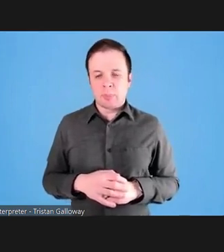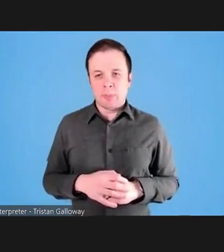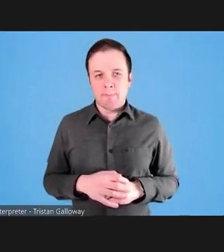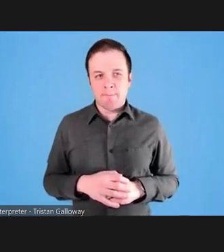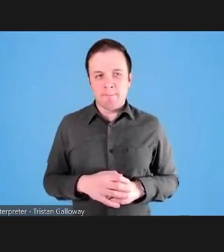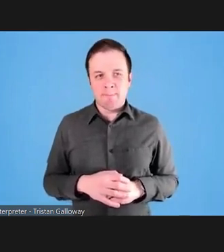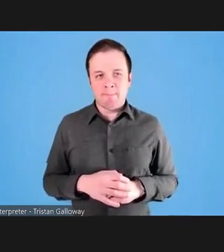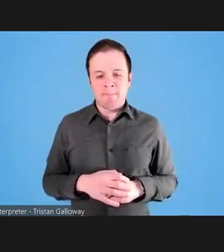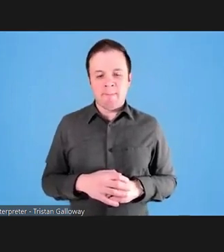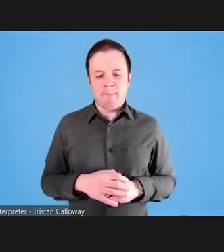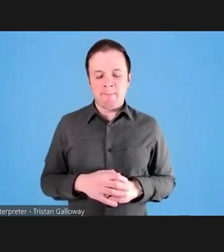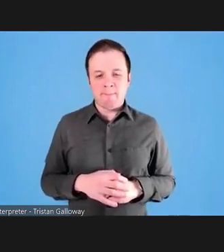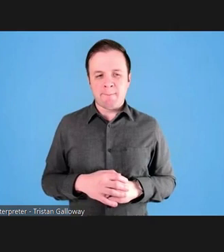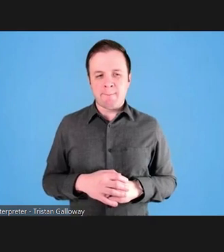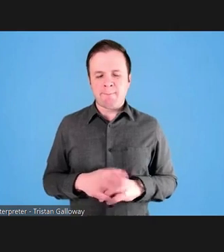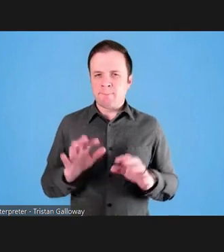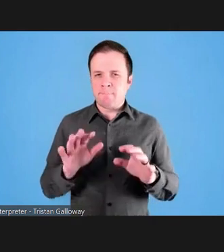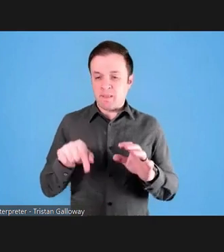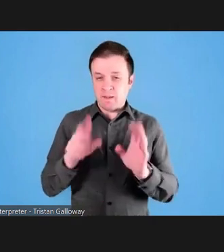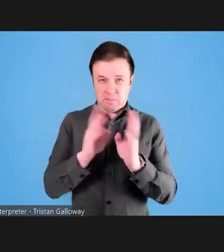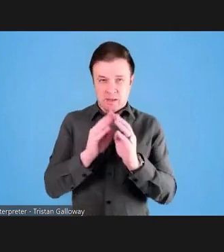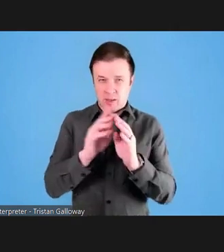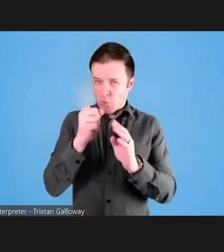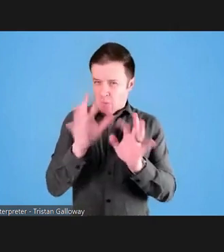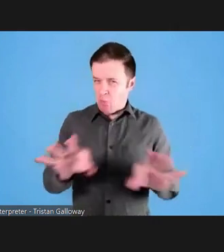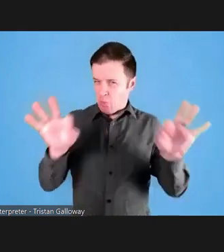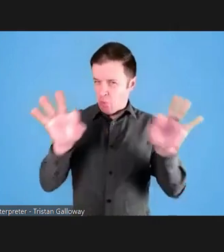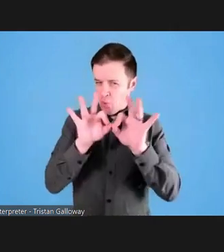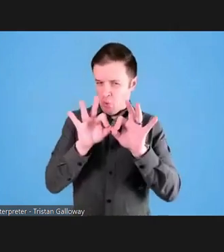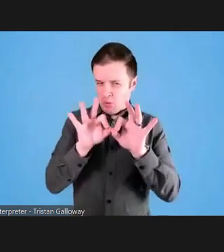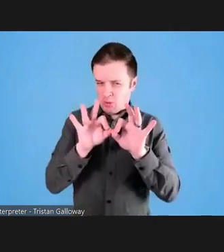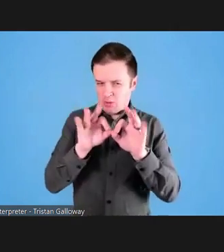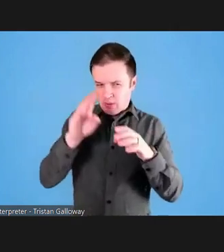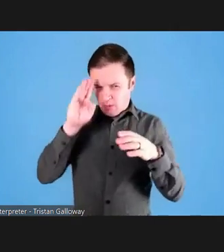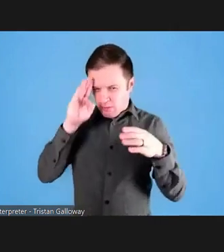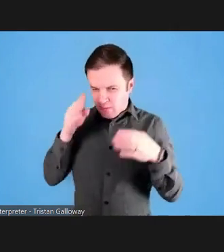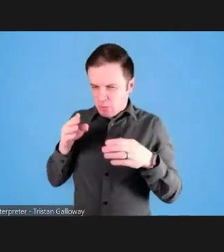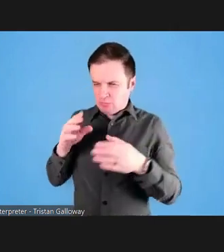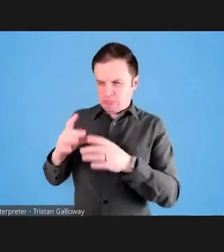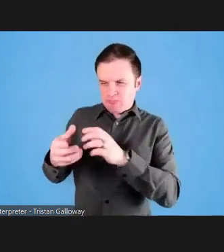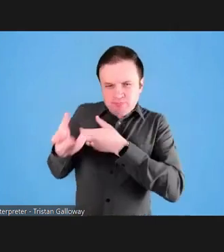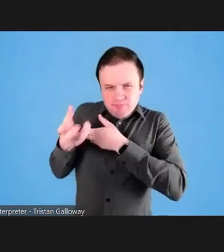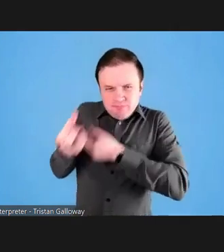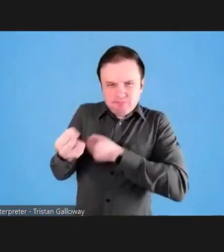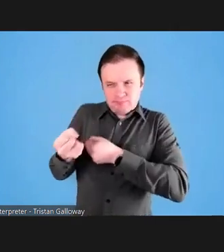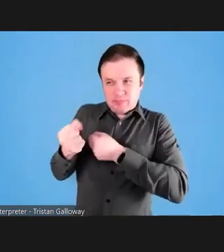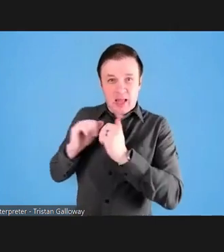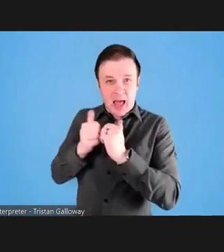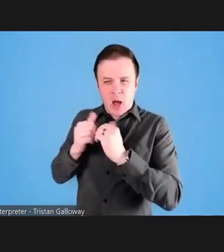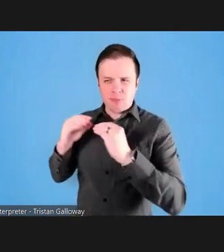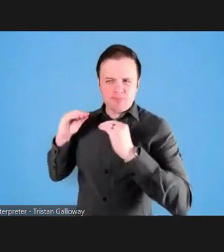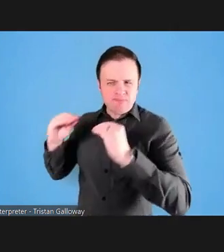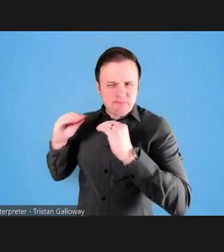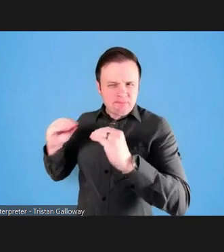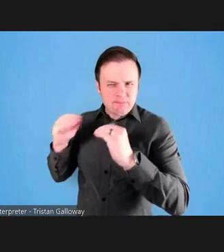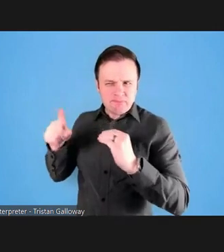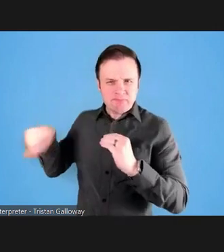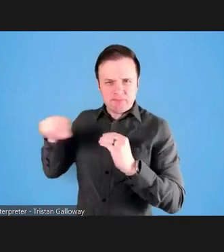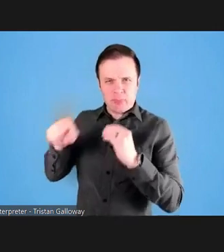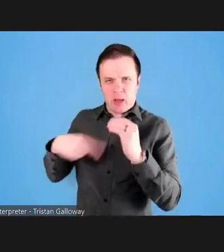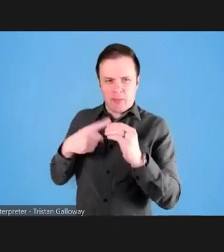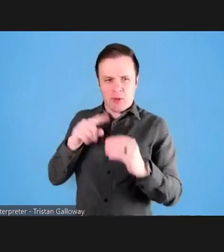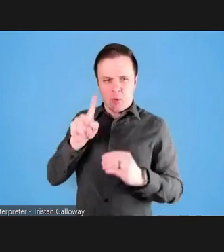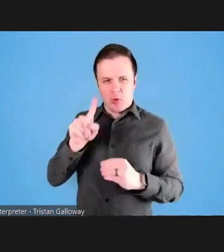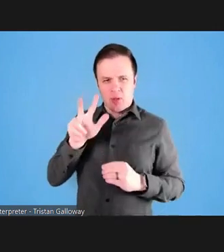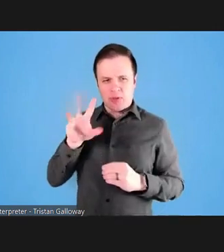A big part of this meeting focuses on gaining buy-in and trust by educating the stakeholders about the 136